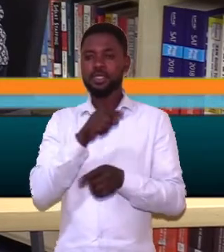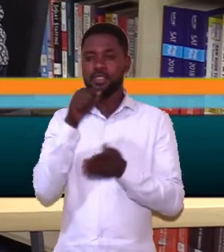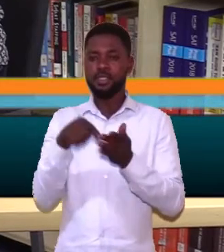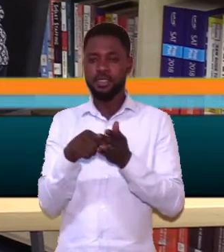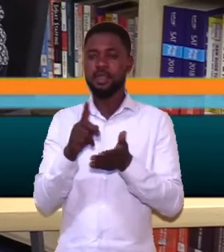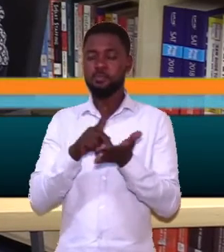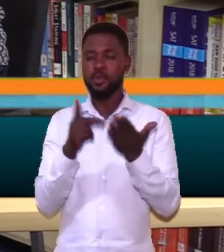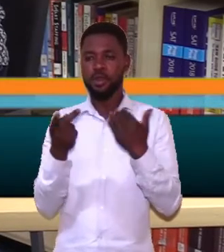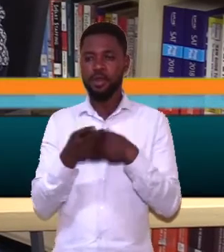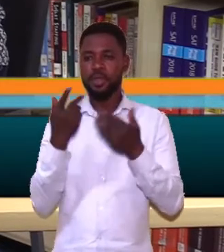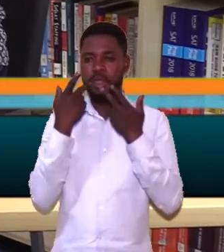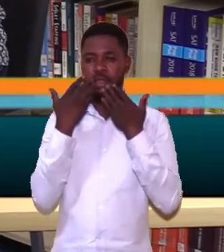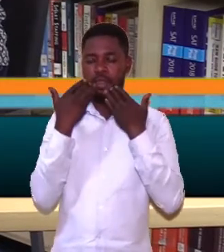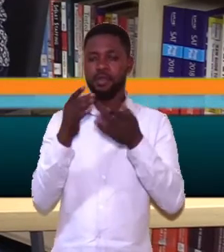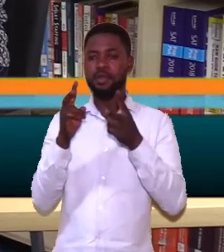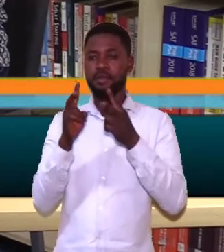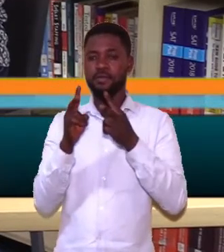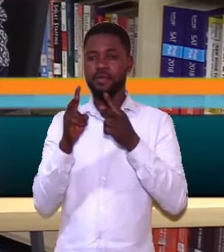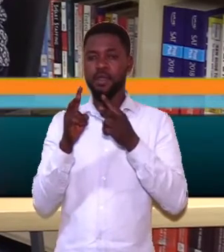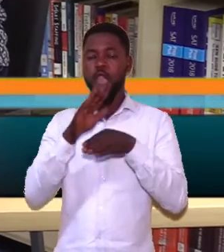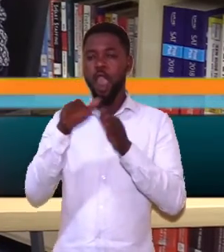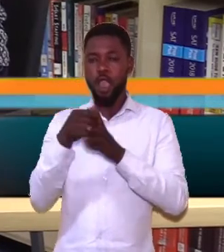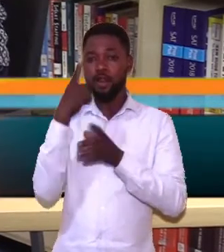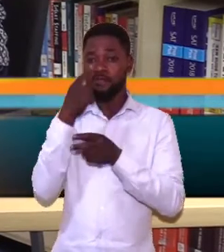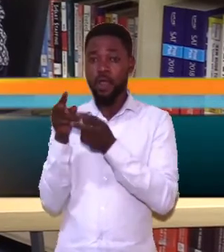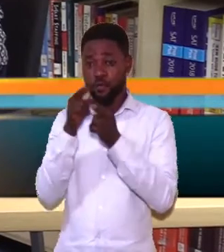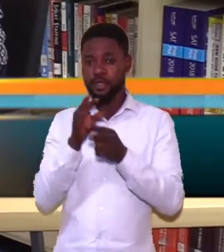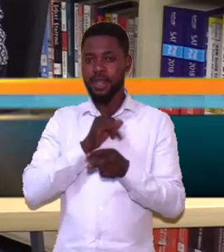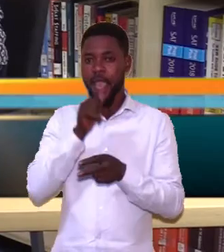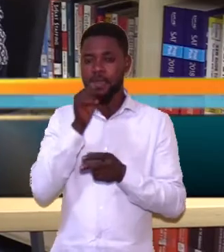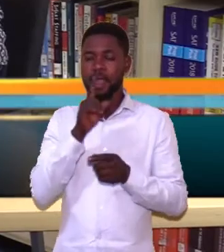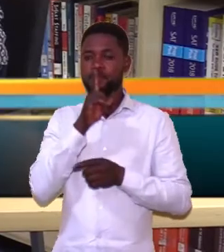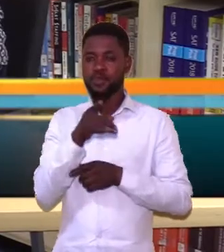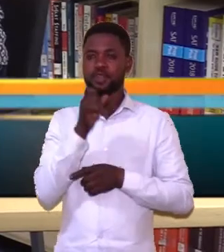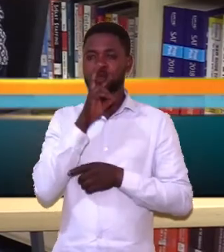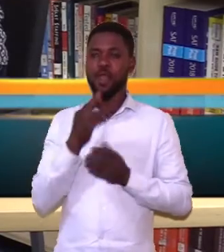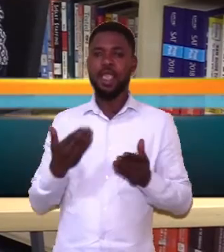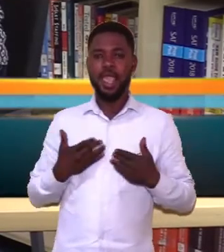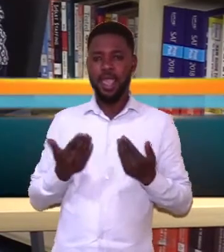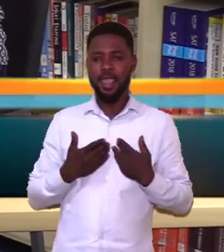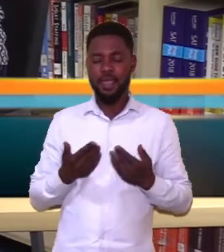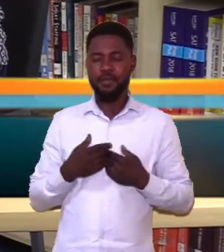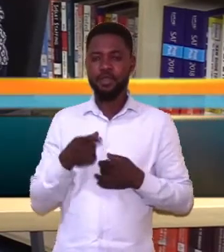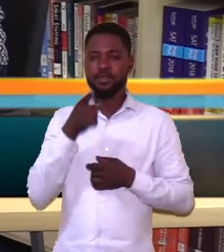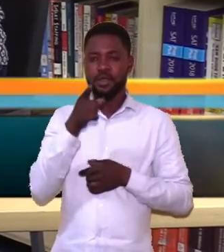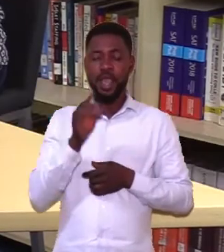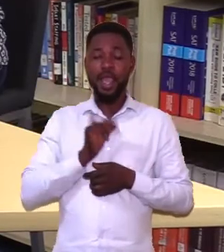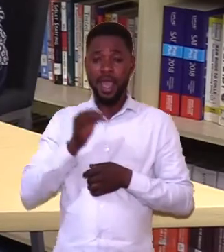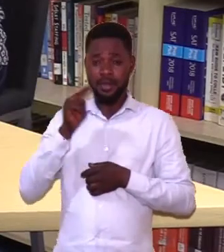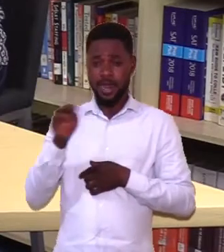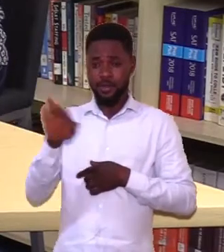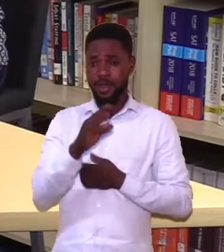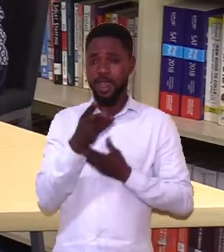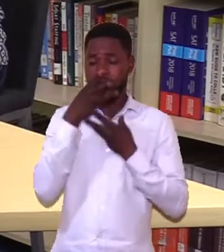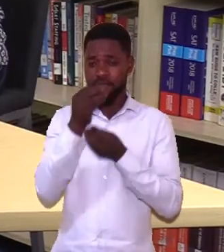ending this episode on that wonderful note. Thank you so much. Thank you everyone for watching. I'm sure you're eager and excited. Yes, I heard